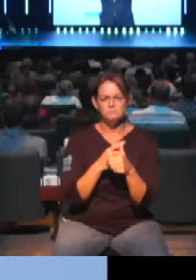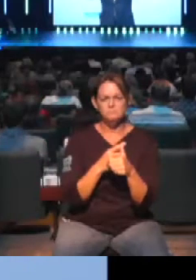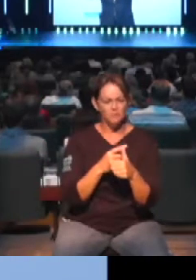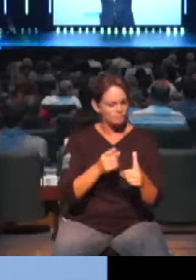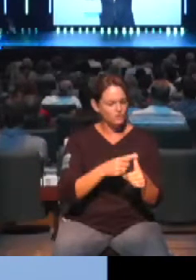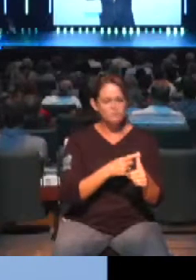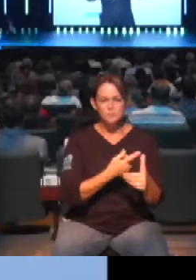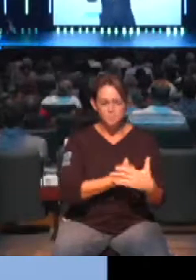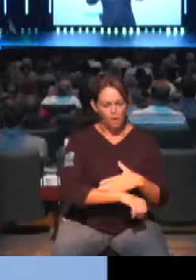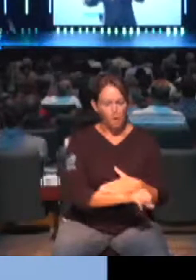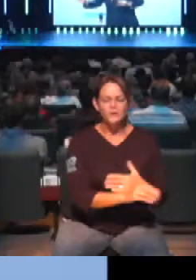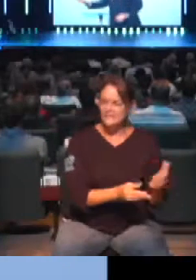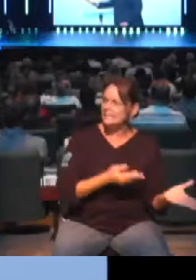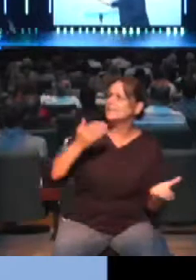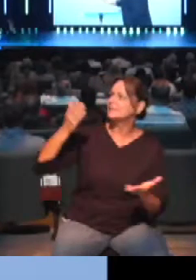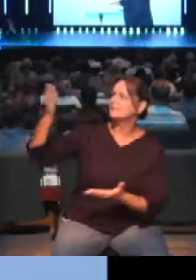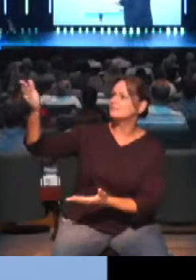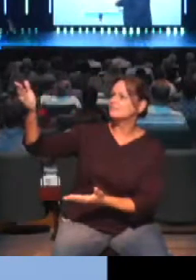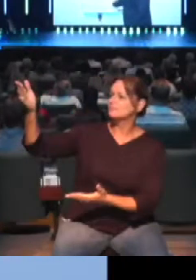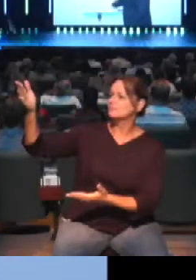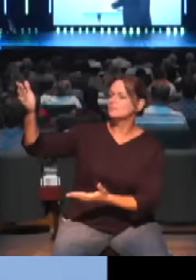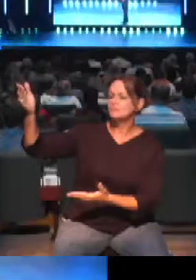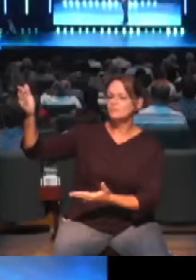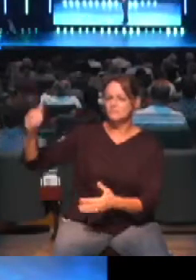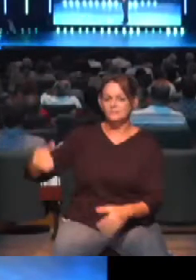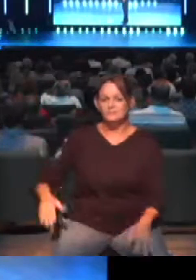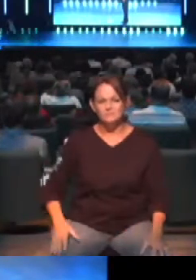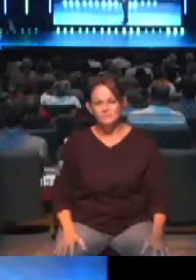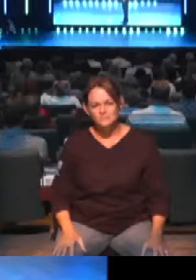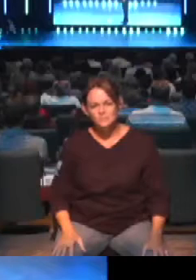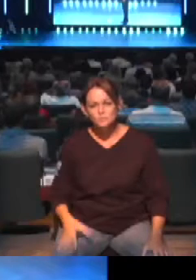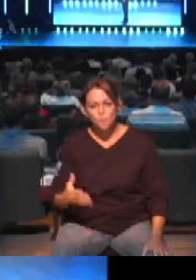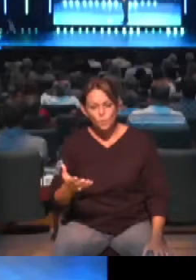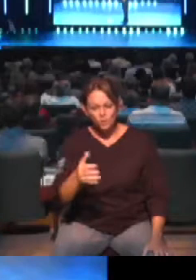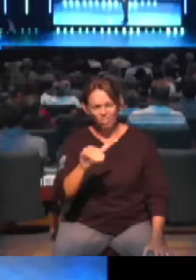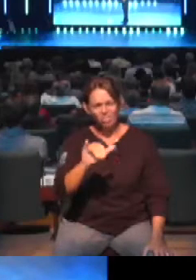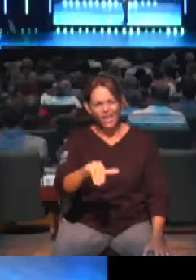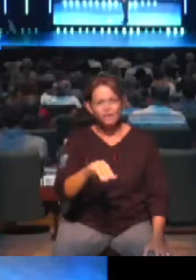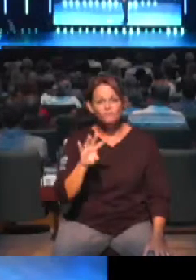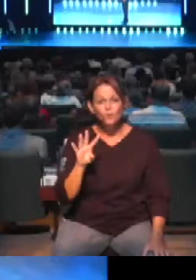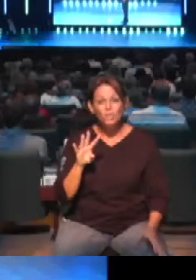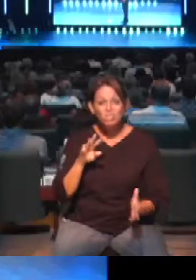wouldn't have anything without God. Okay, now, this happened 4,000 years ago.